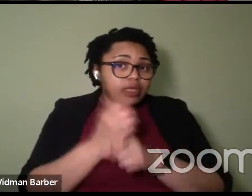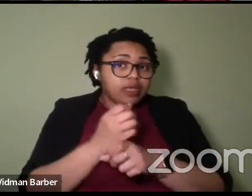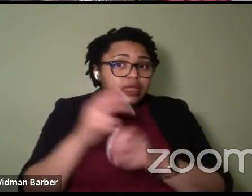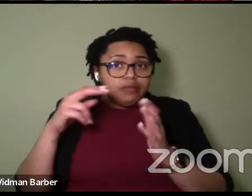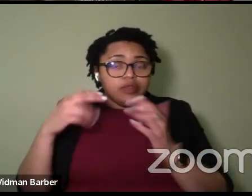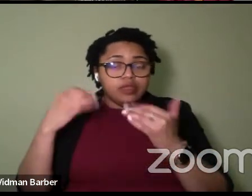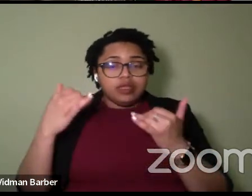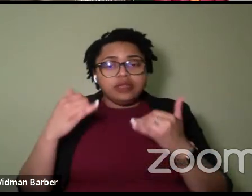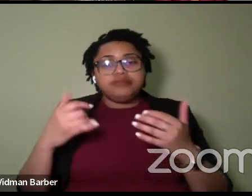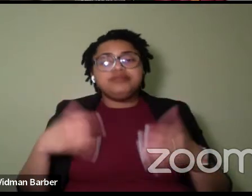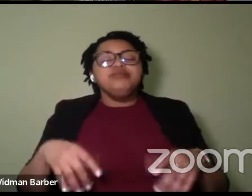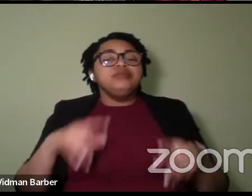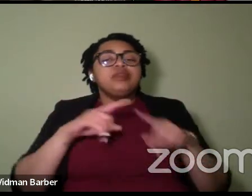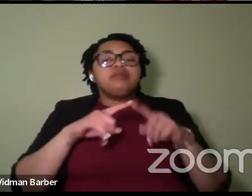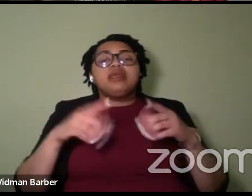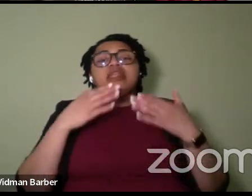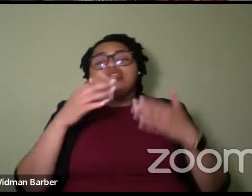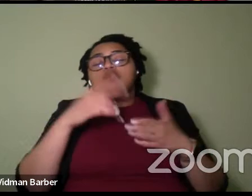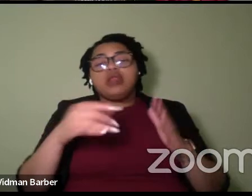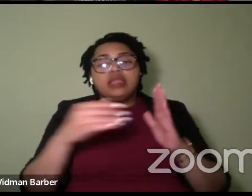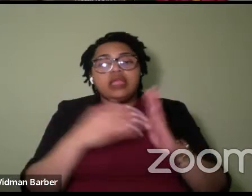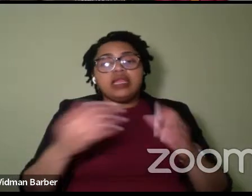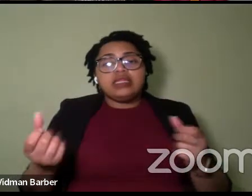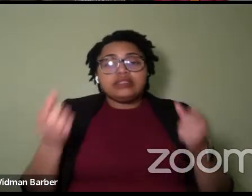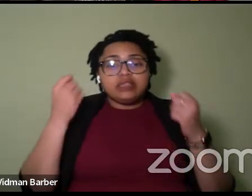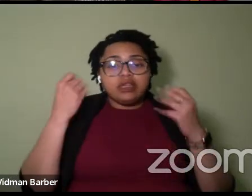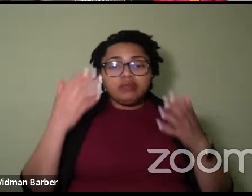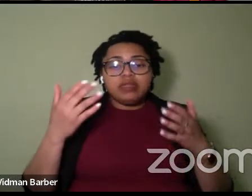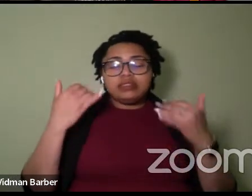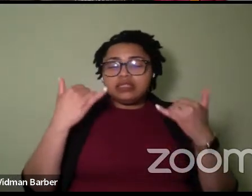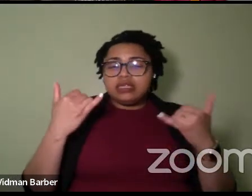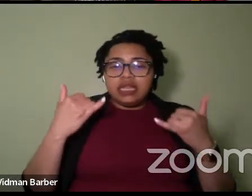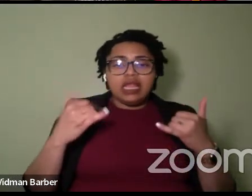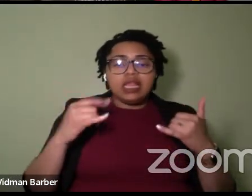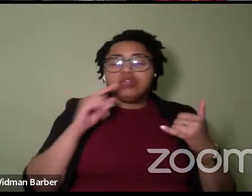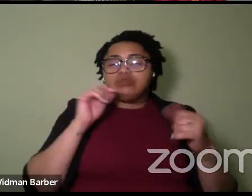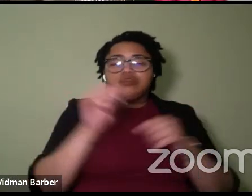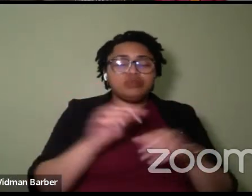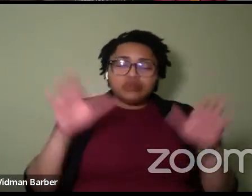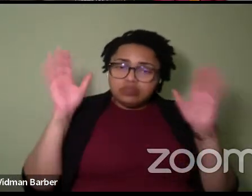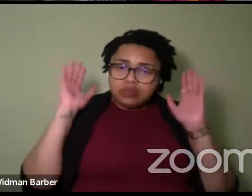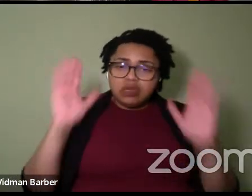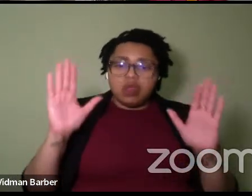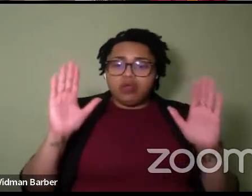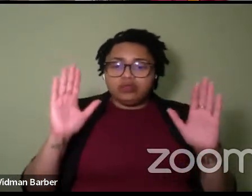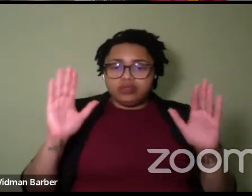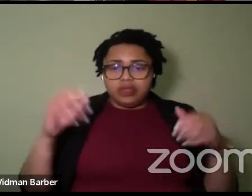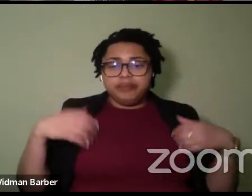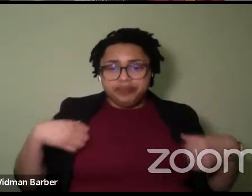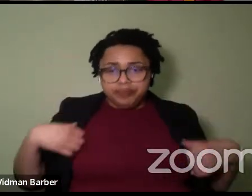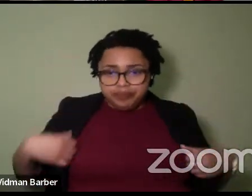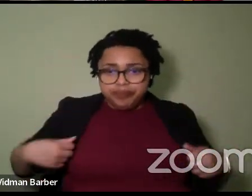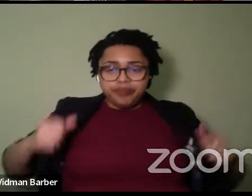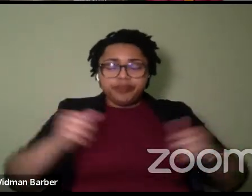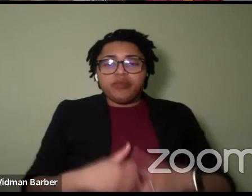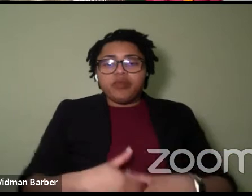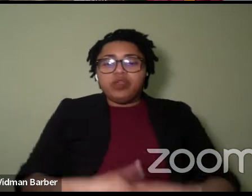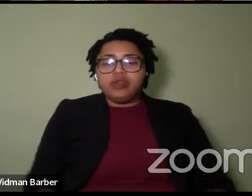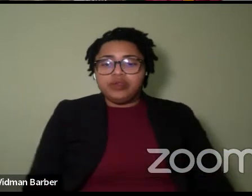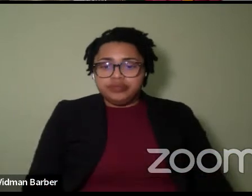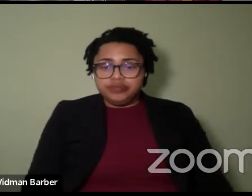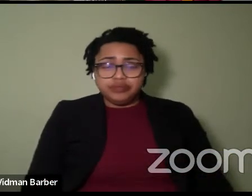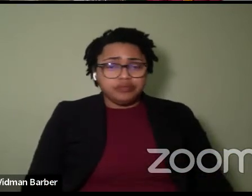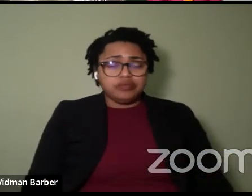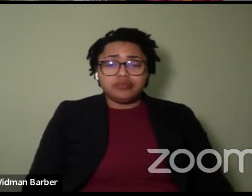But yeah, thank y'all again so much. This has been awesome. This has been just such a great,